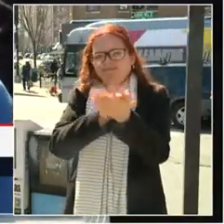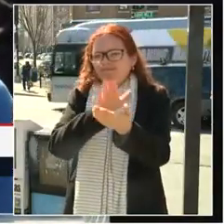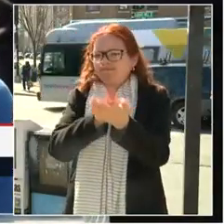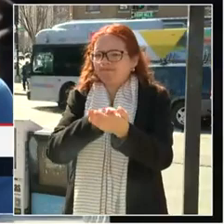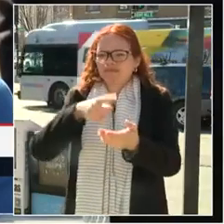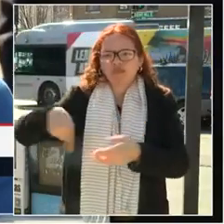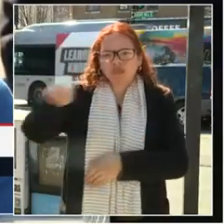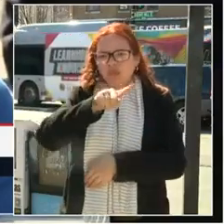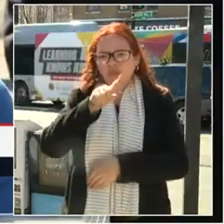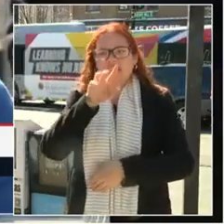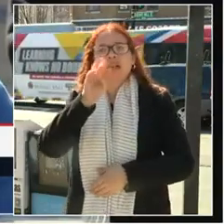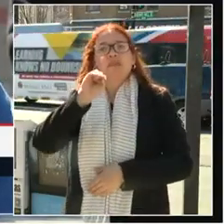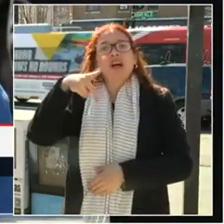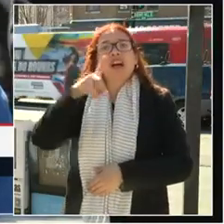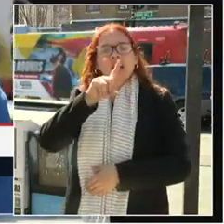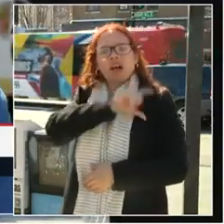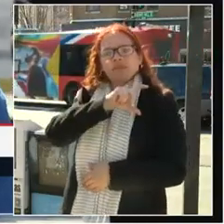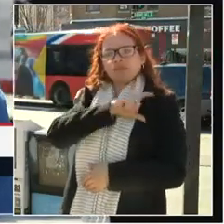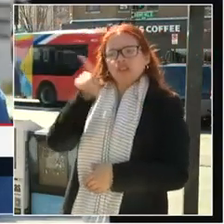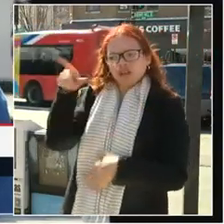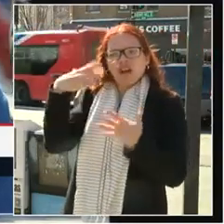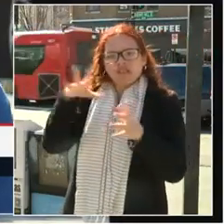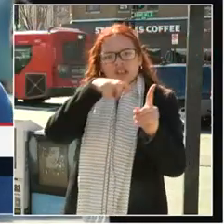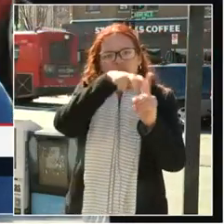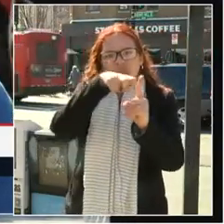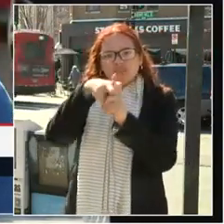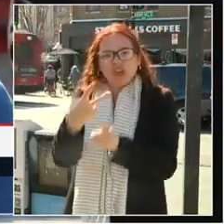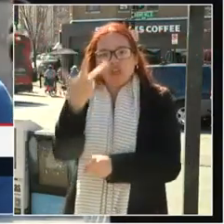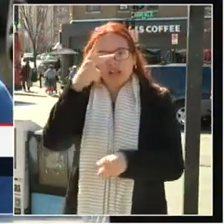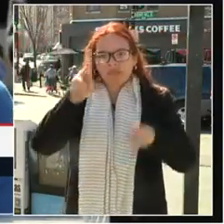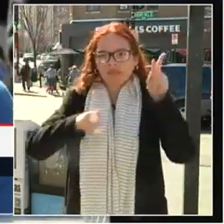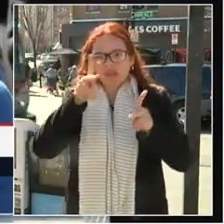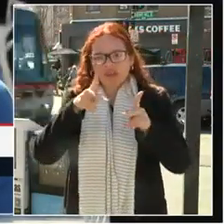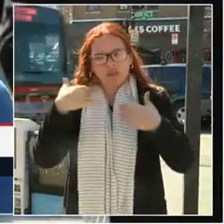for making those 3 arrests and everybody who worked together with them.